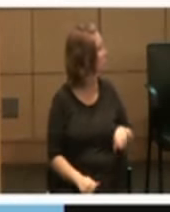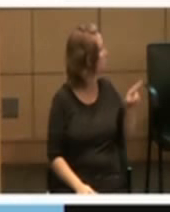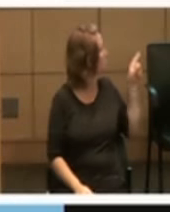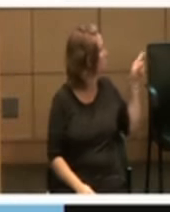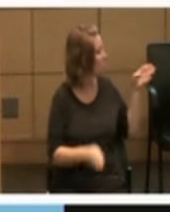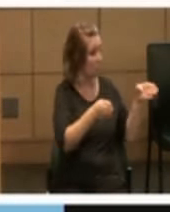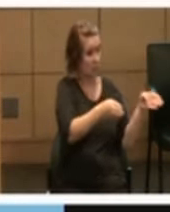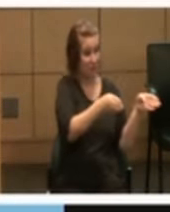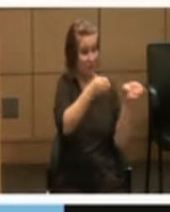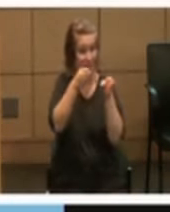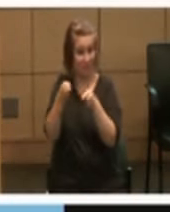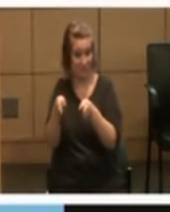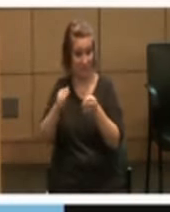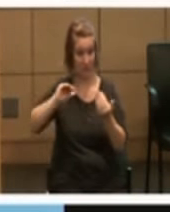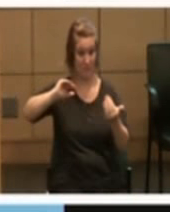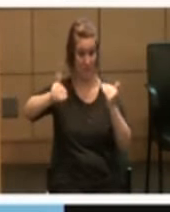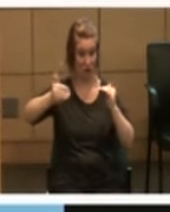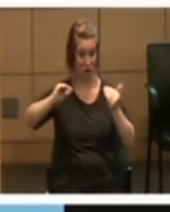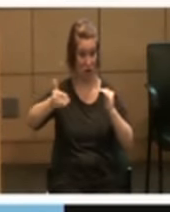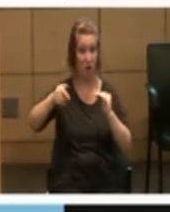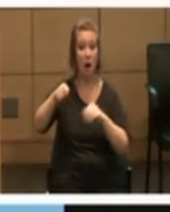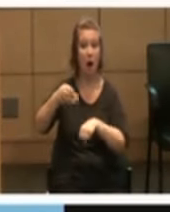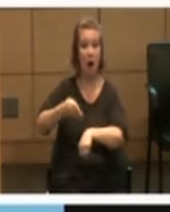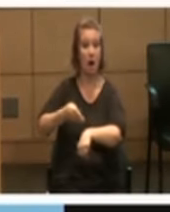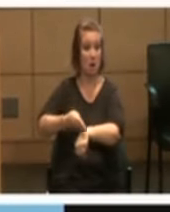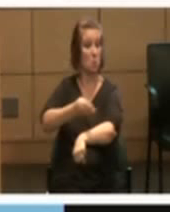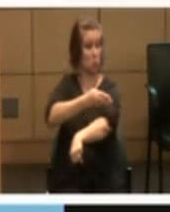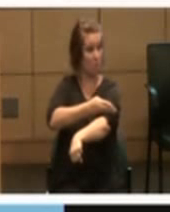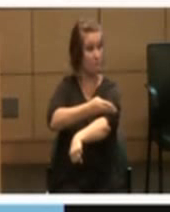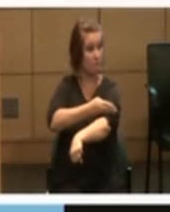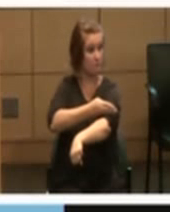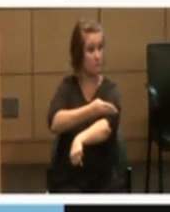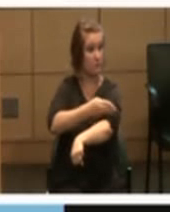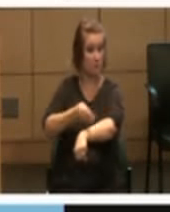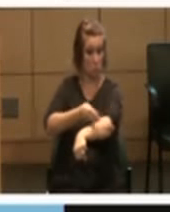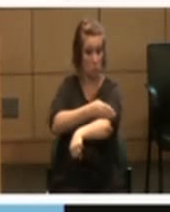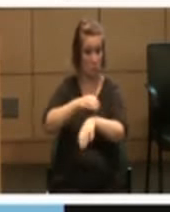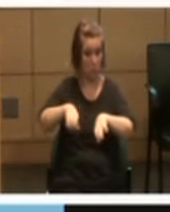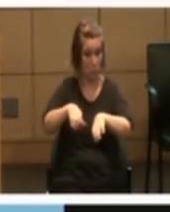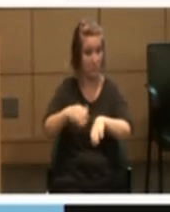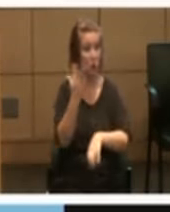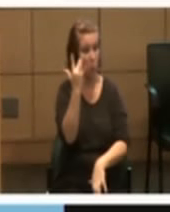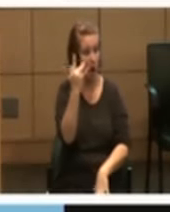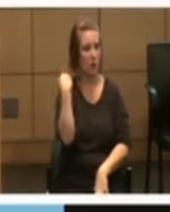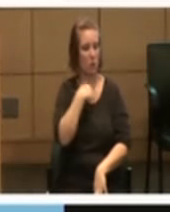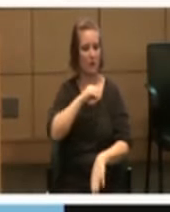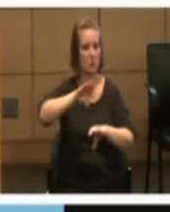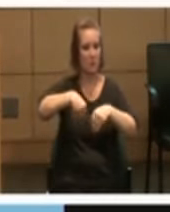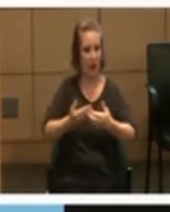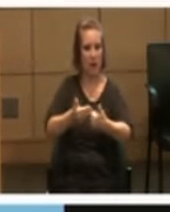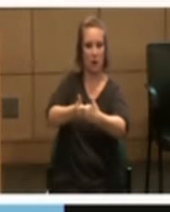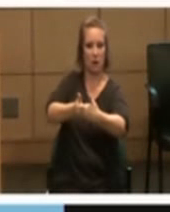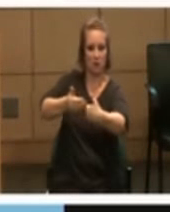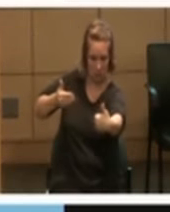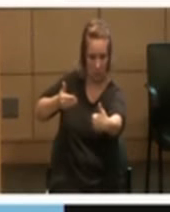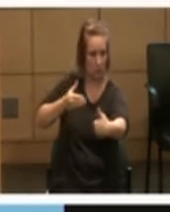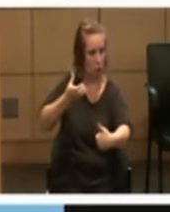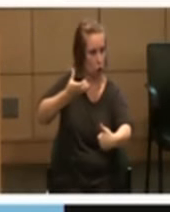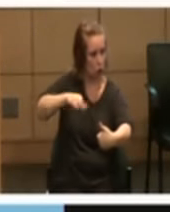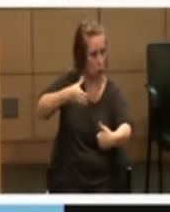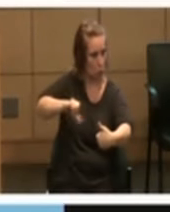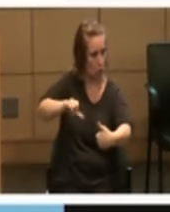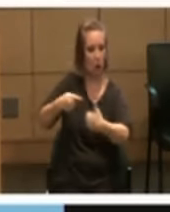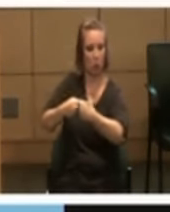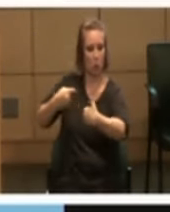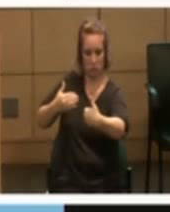here, we can see that they improve their performance because we have provided a binaural cue, so we've spatially